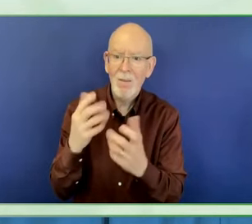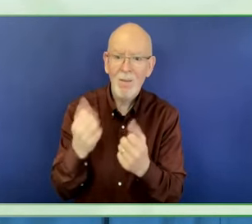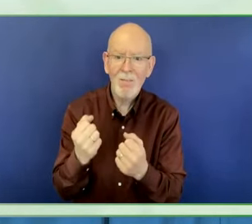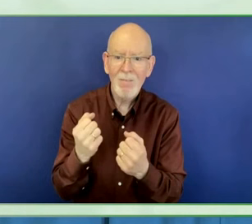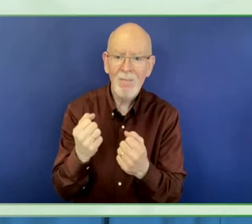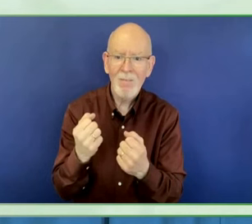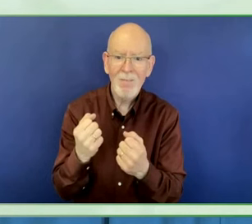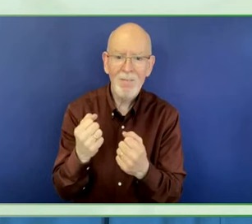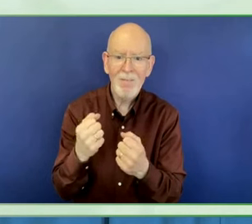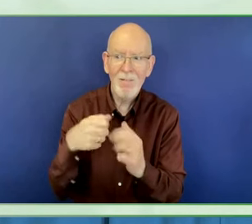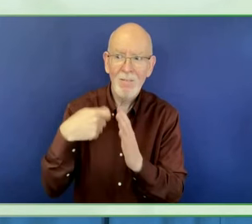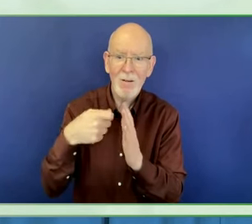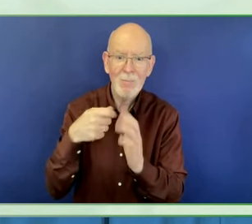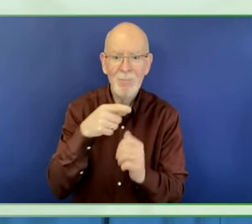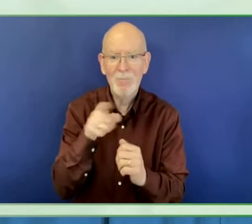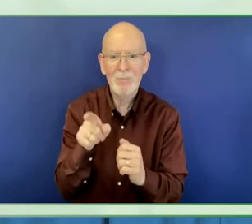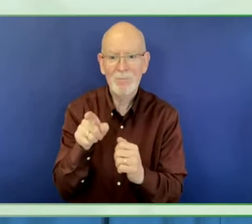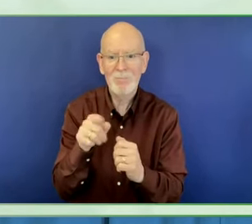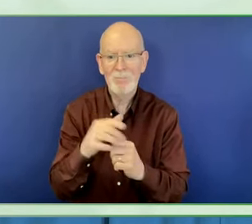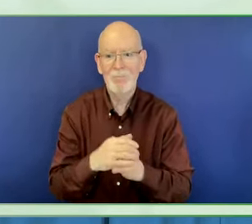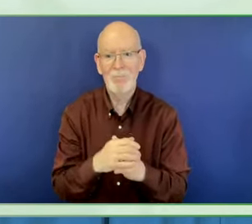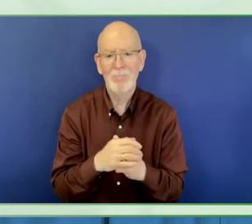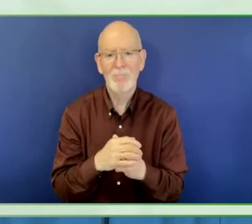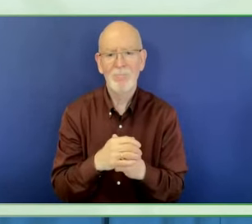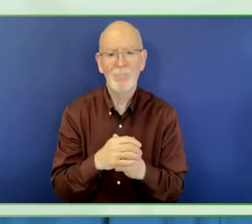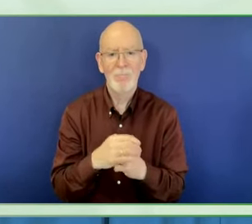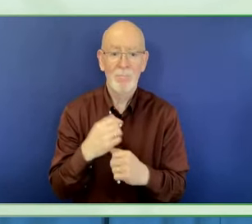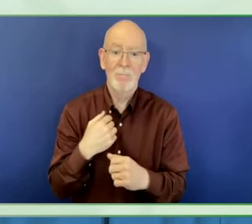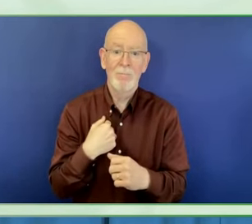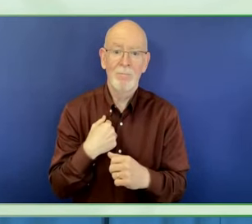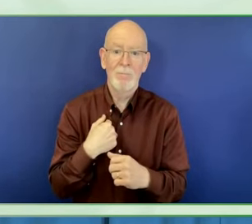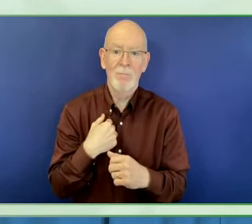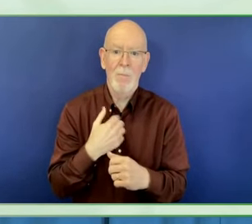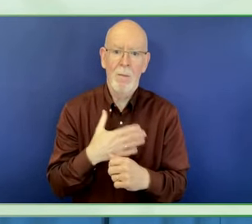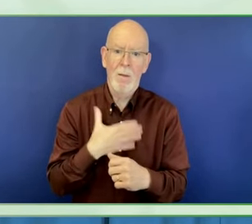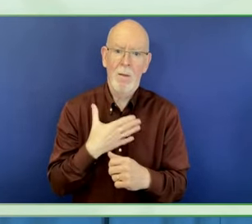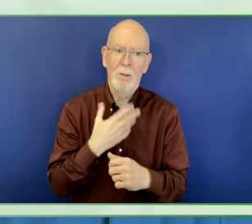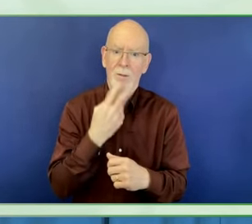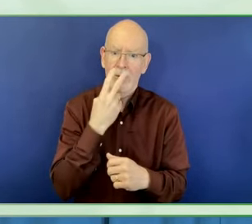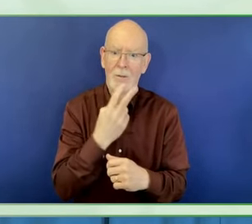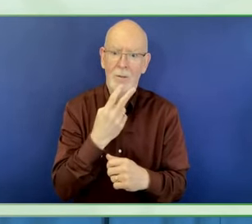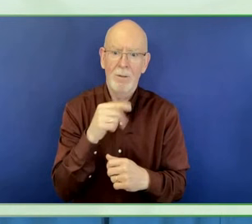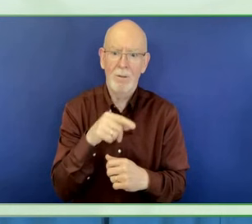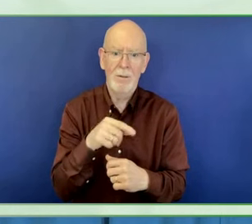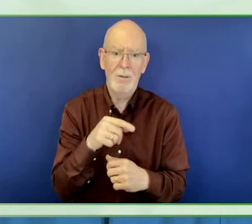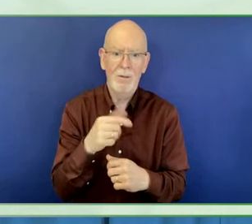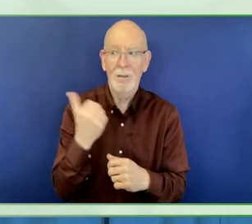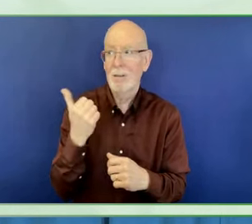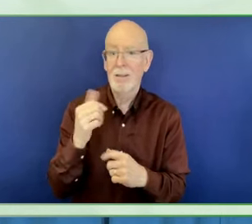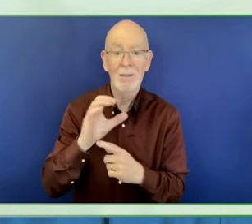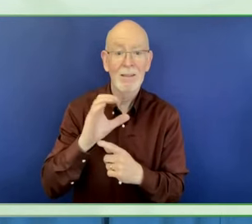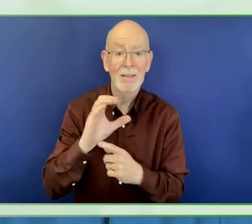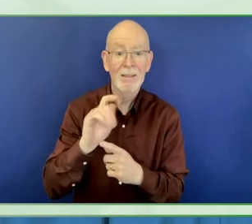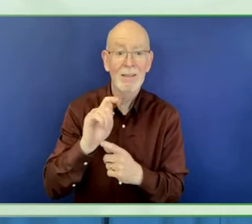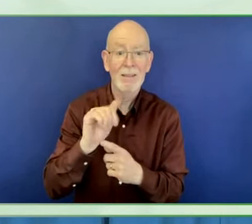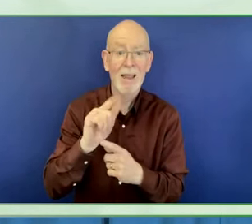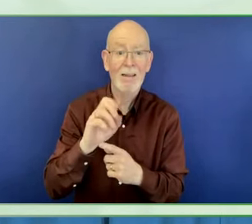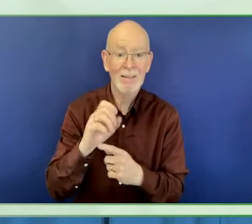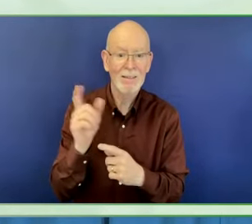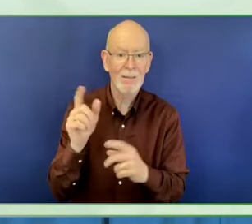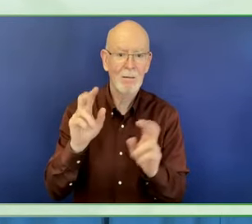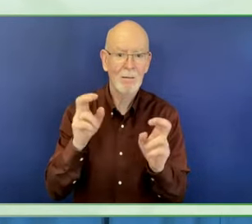So this is one example of how we can see a disabled person in a role that articulate sexuality and